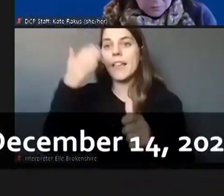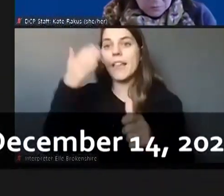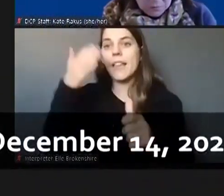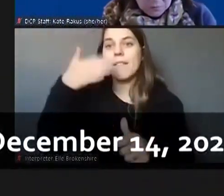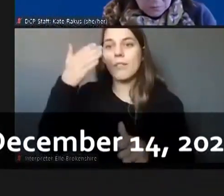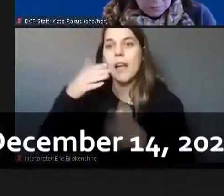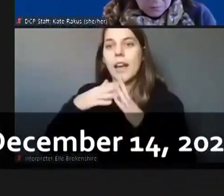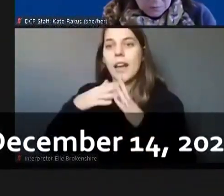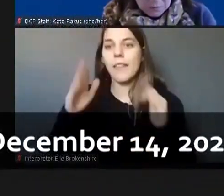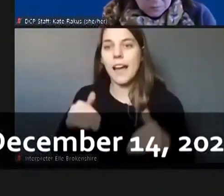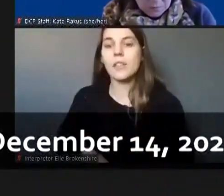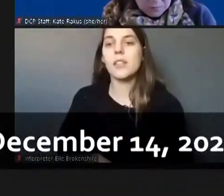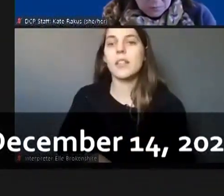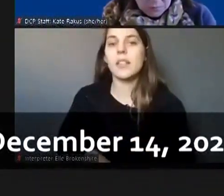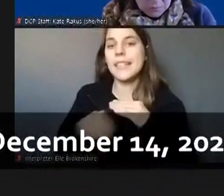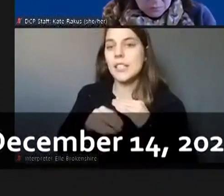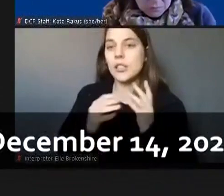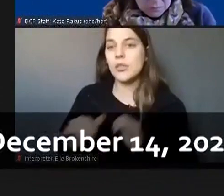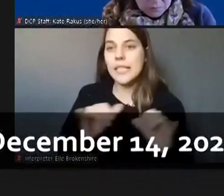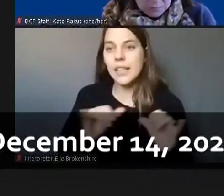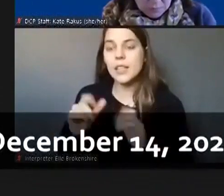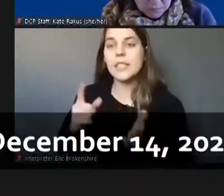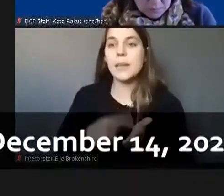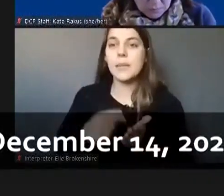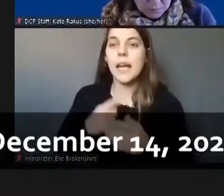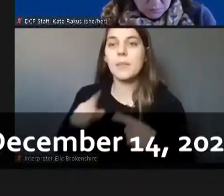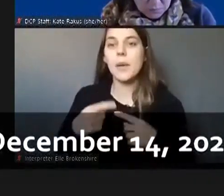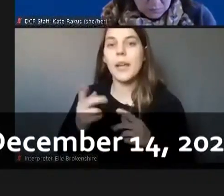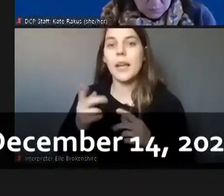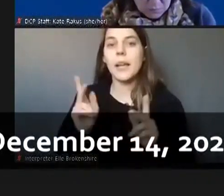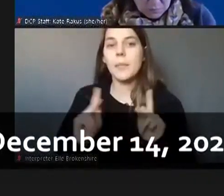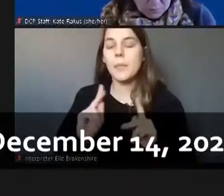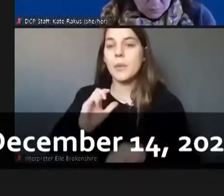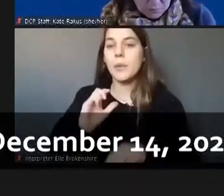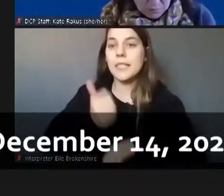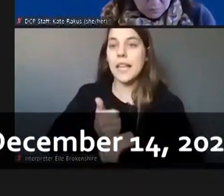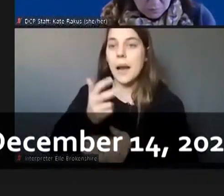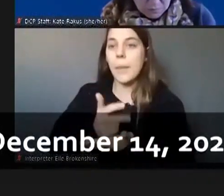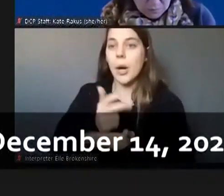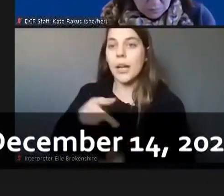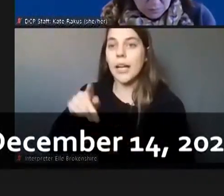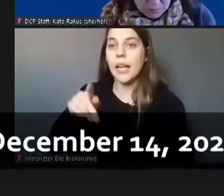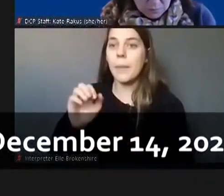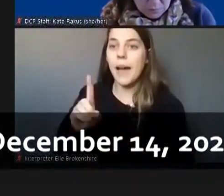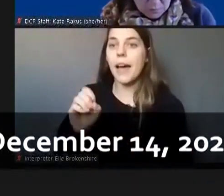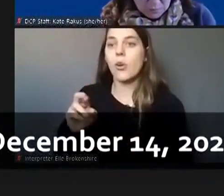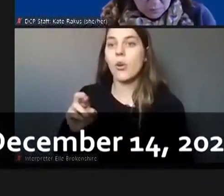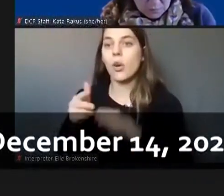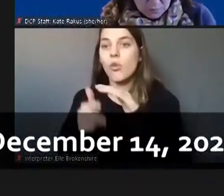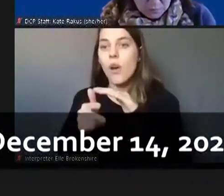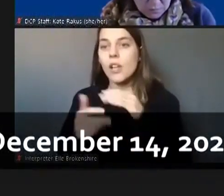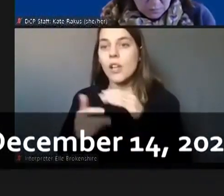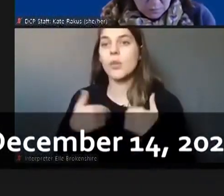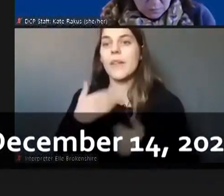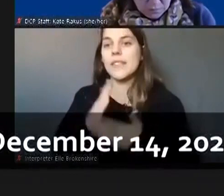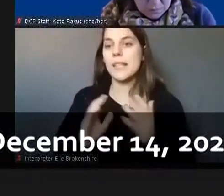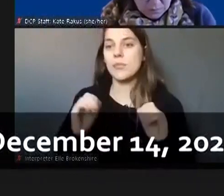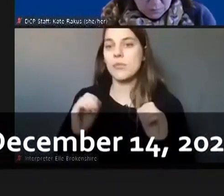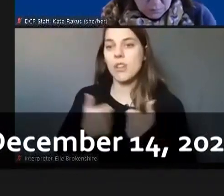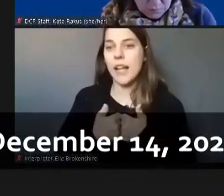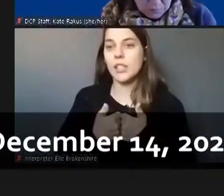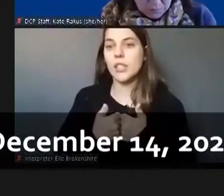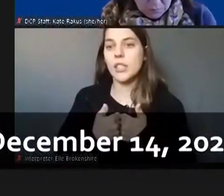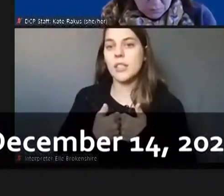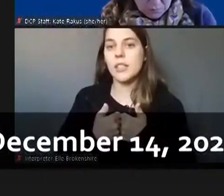standards, sometimes when folks install parking pads and garages, there are challenges with